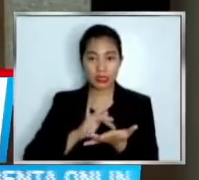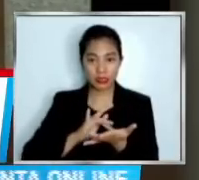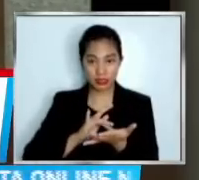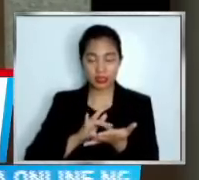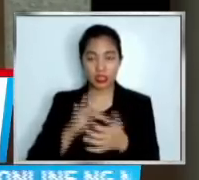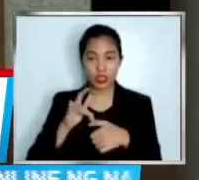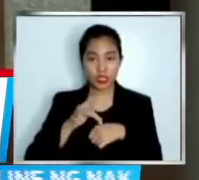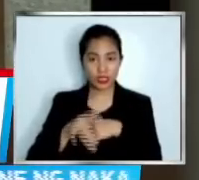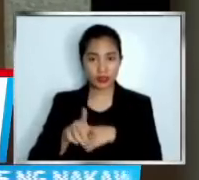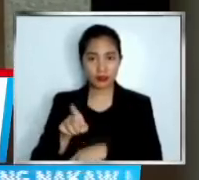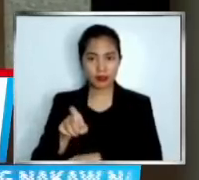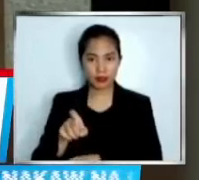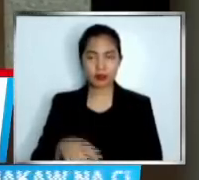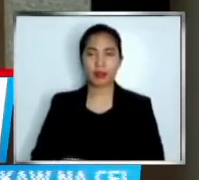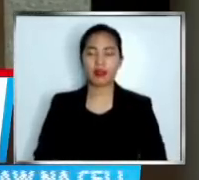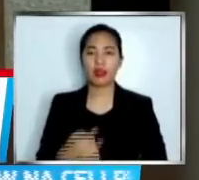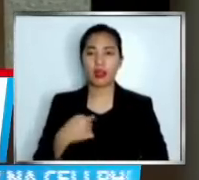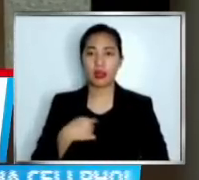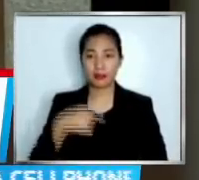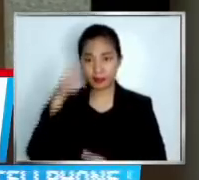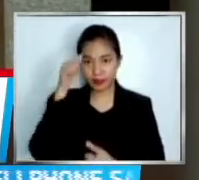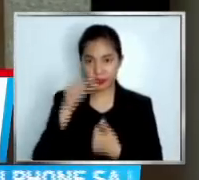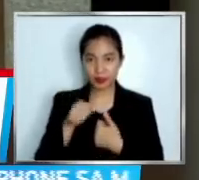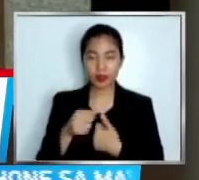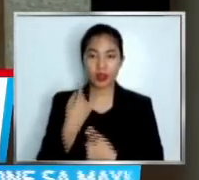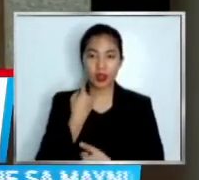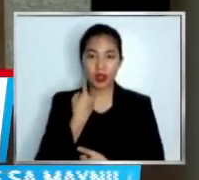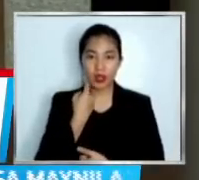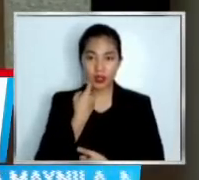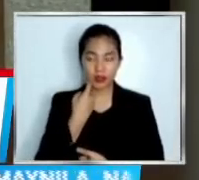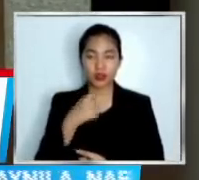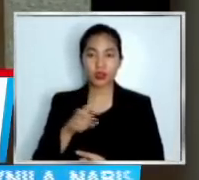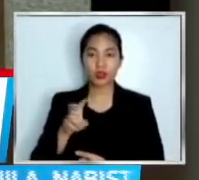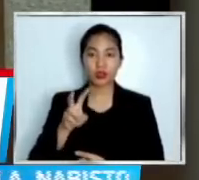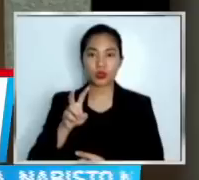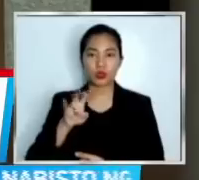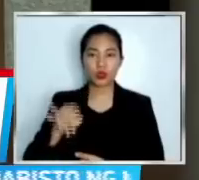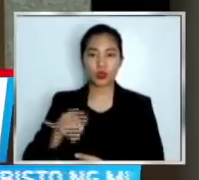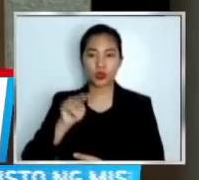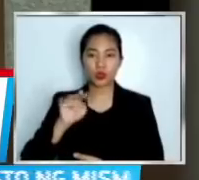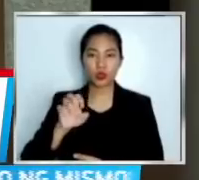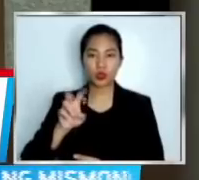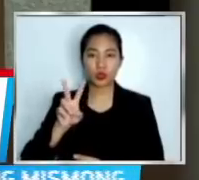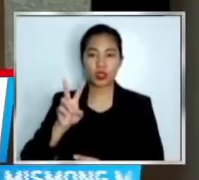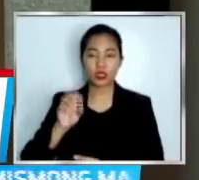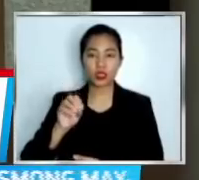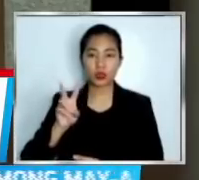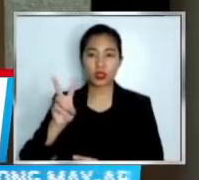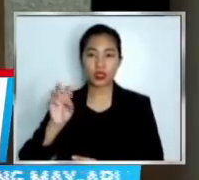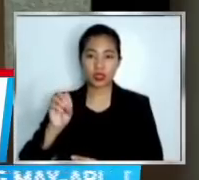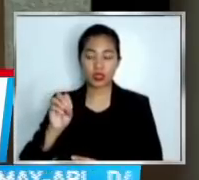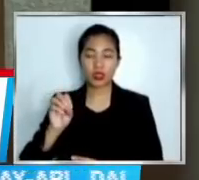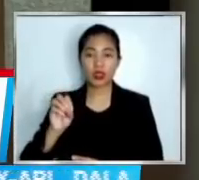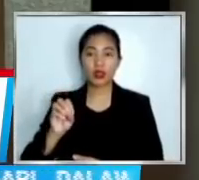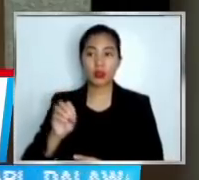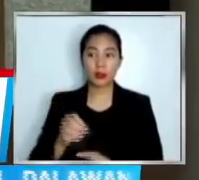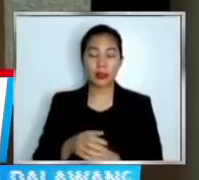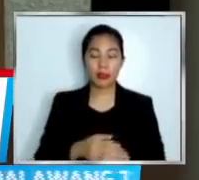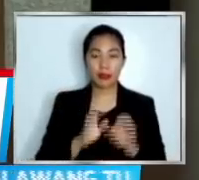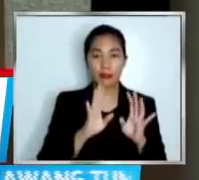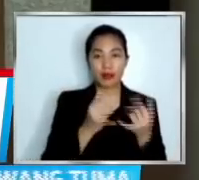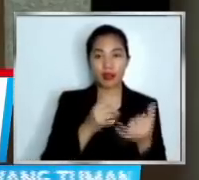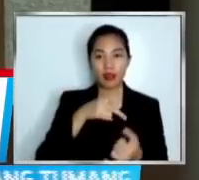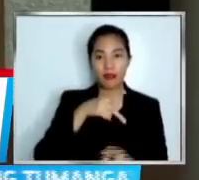distinctly remember in June 2020, Pfizer had reached out to our government relative to the